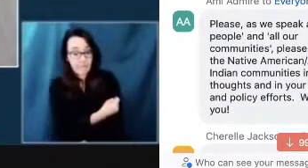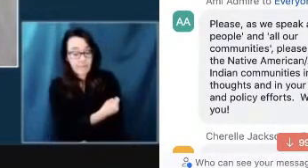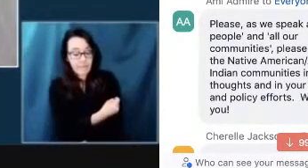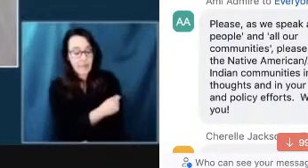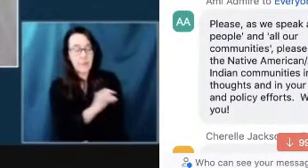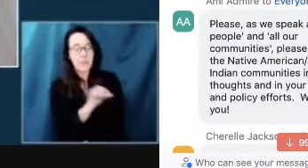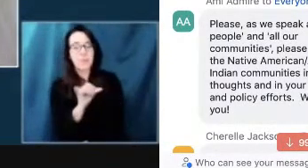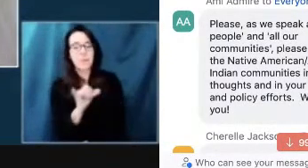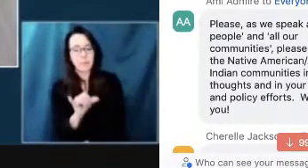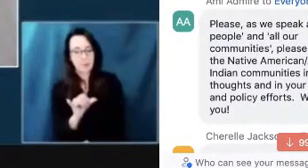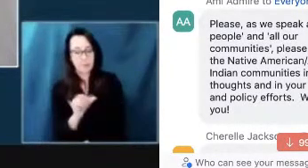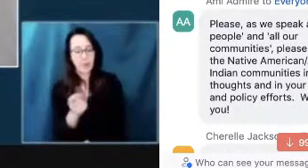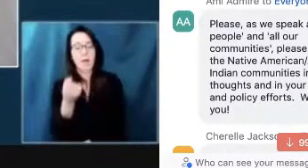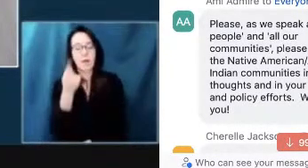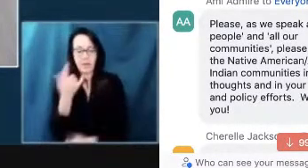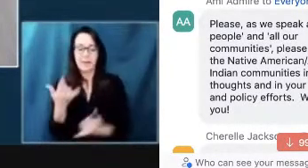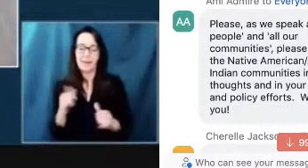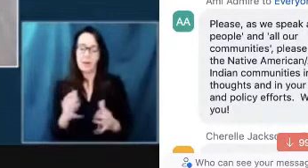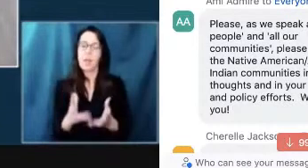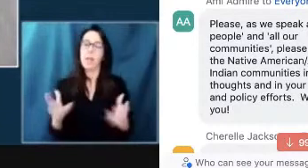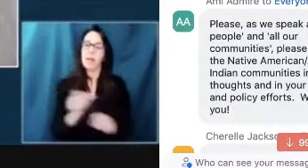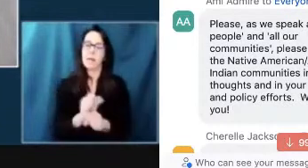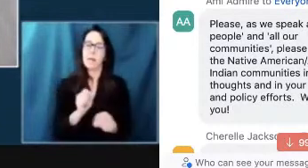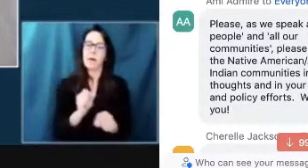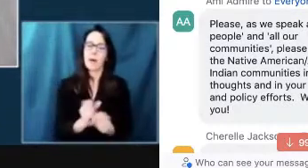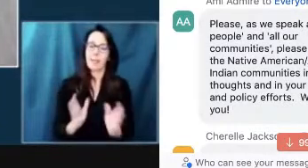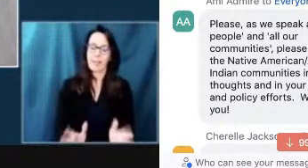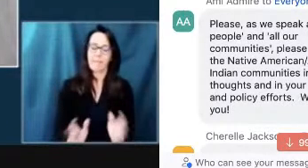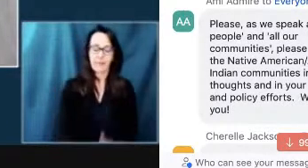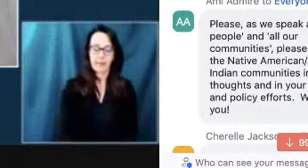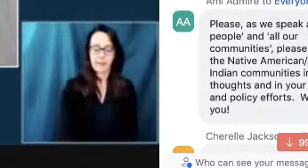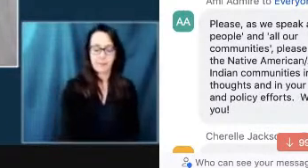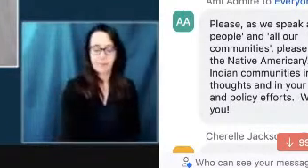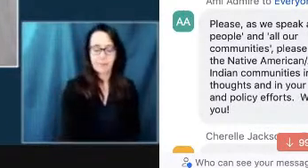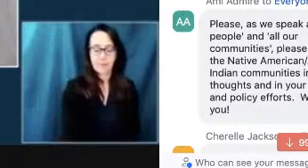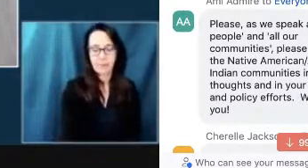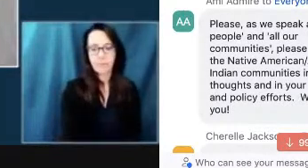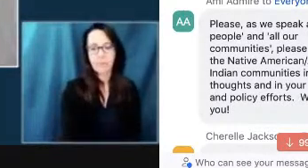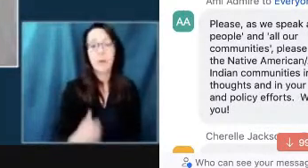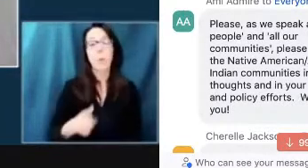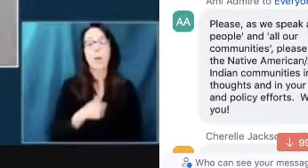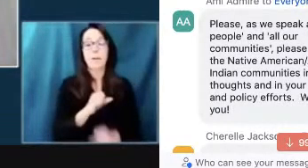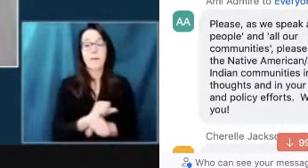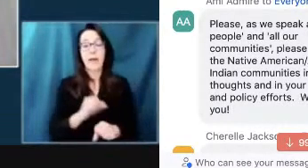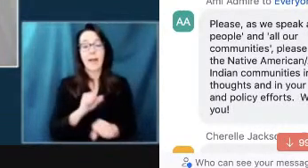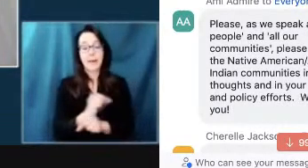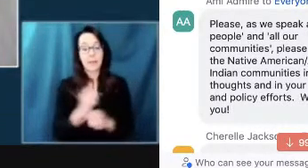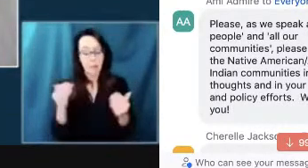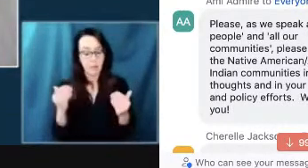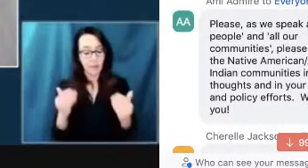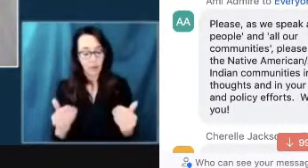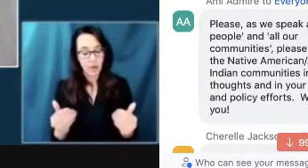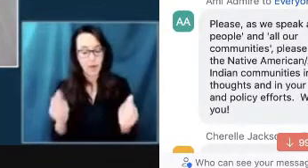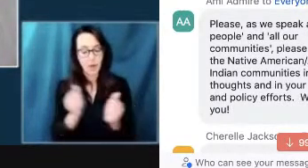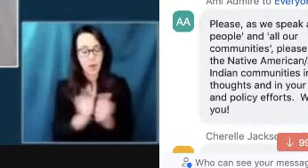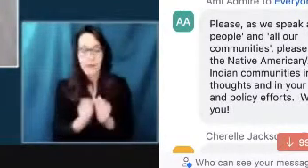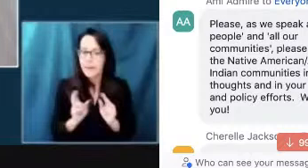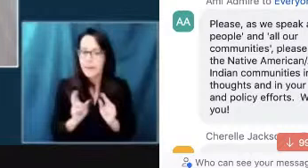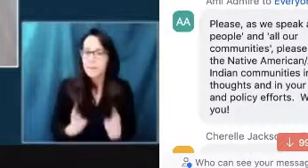there is still much work to be done. And so we are fighting to move forward with the urgency of